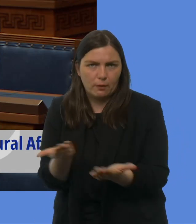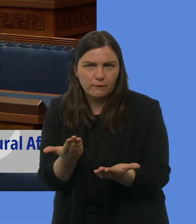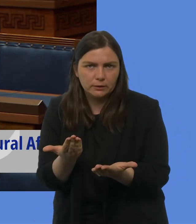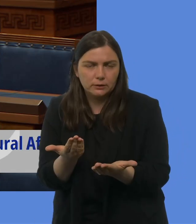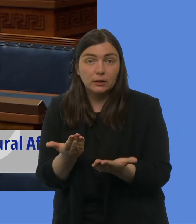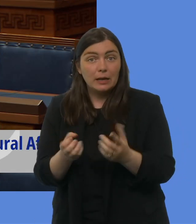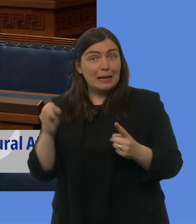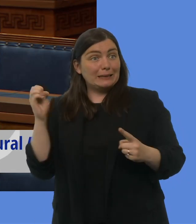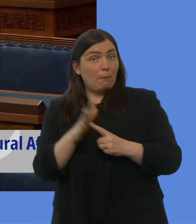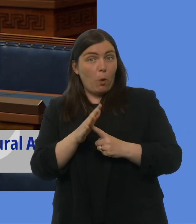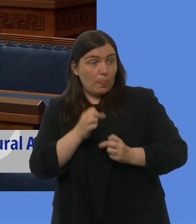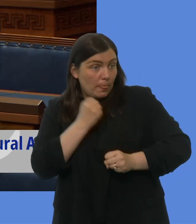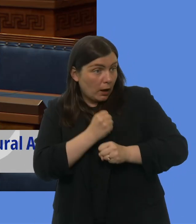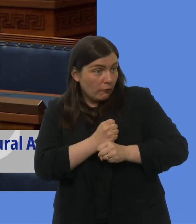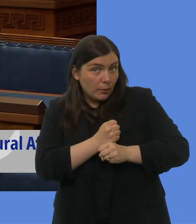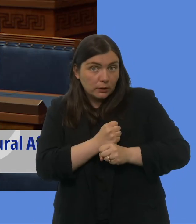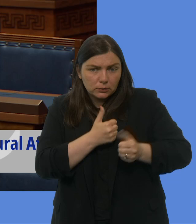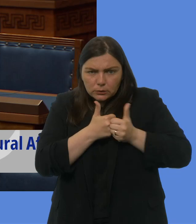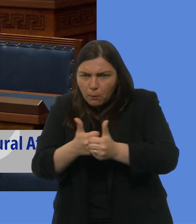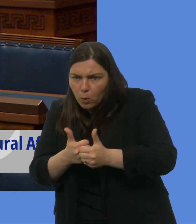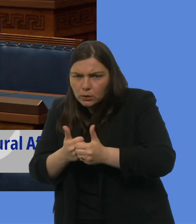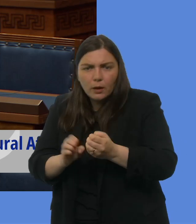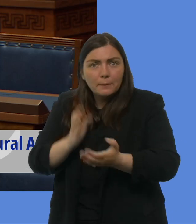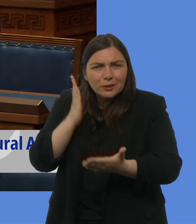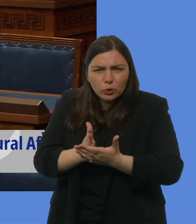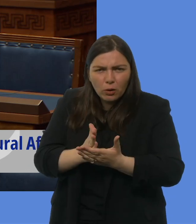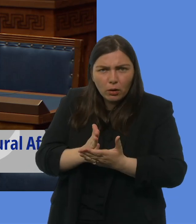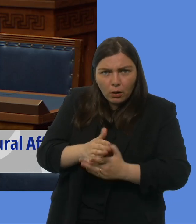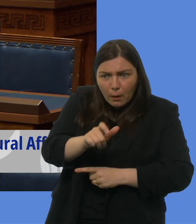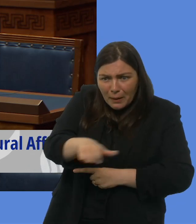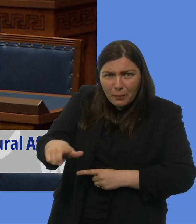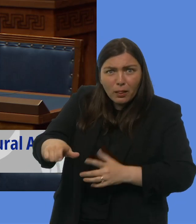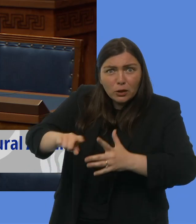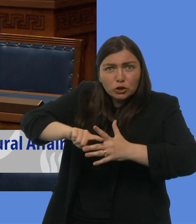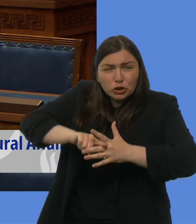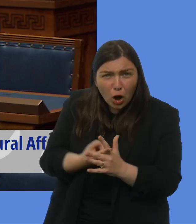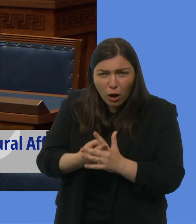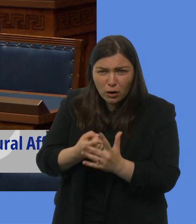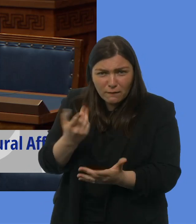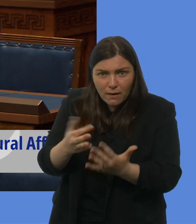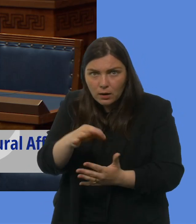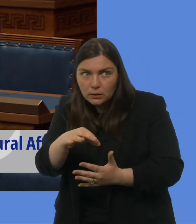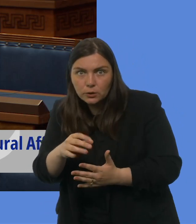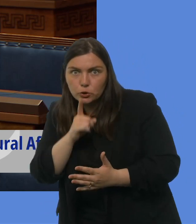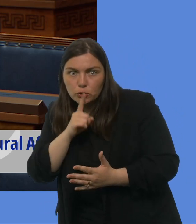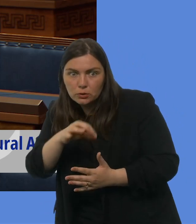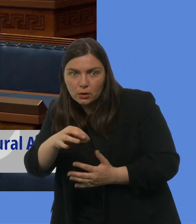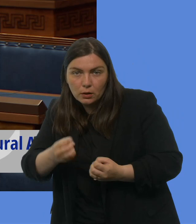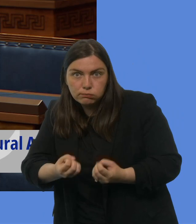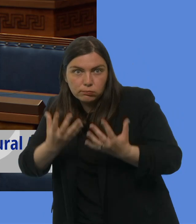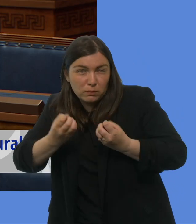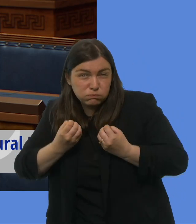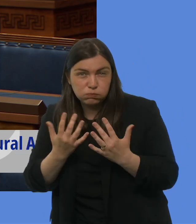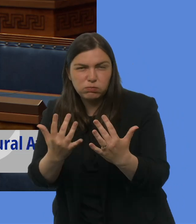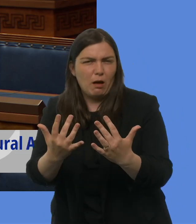government and beyond to tackle these deliberate acts of rural arson. Working together, we issue communications highlighting the risk